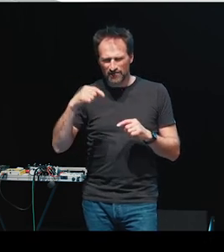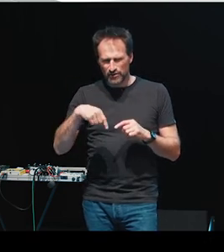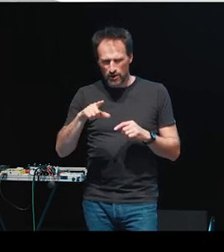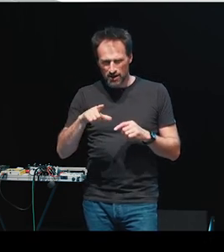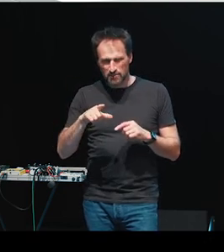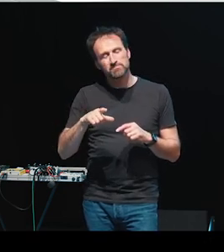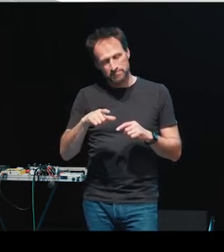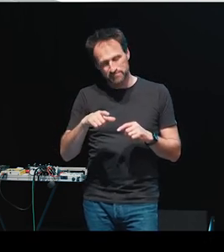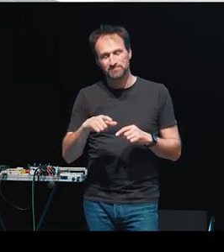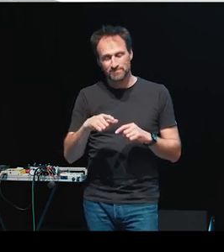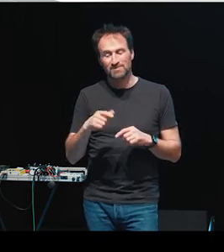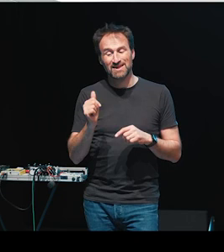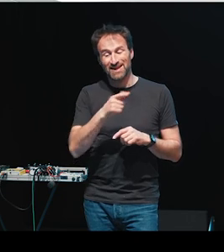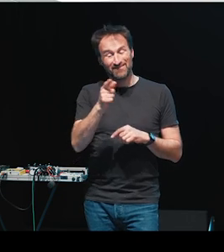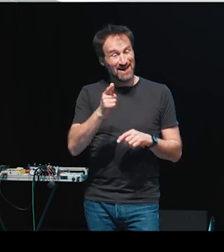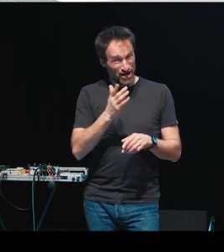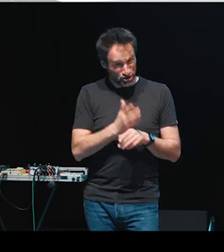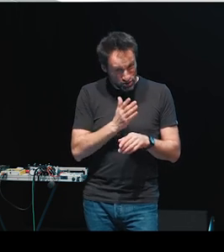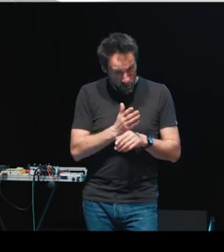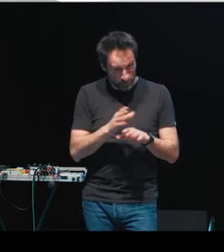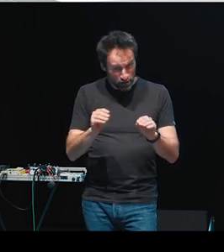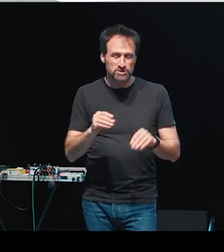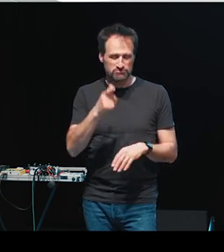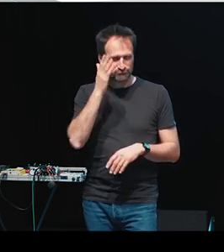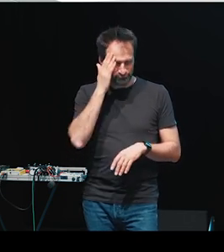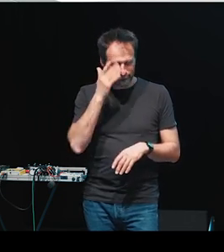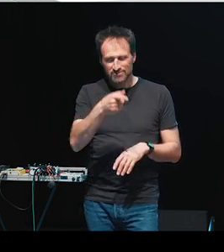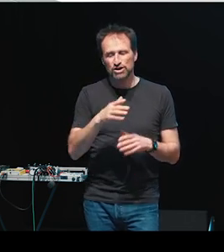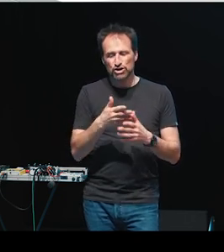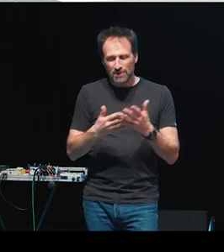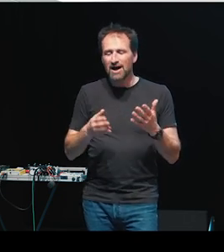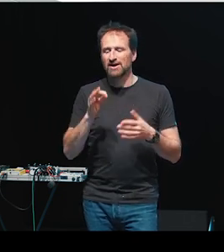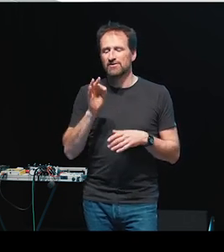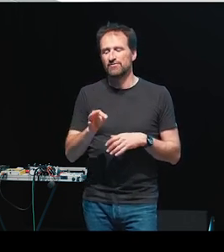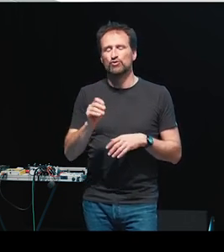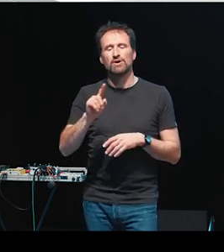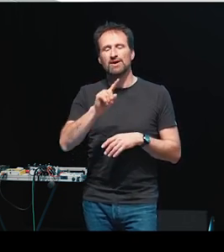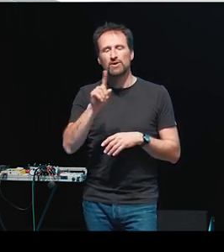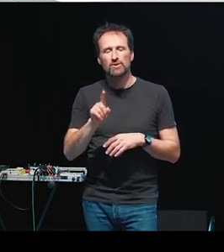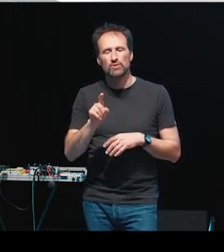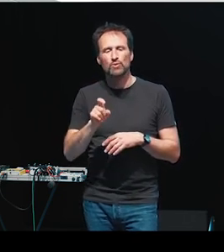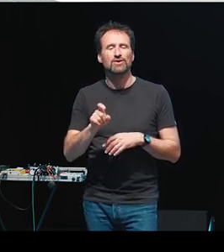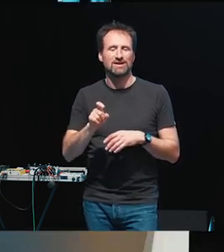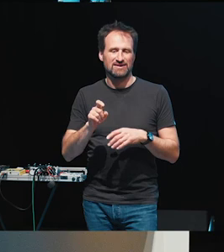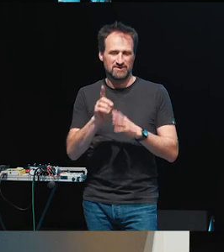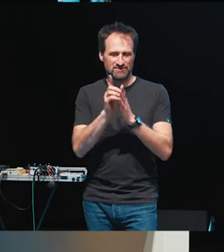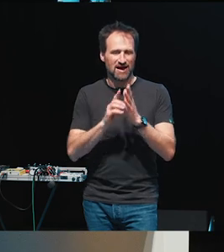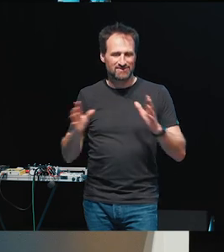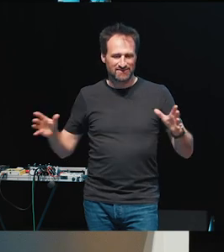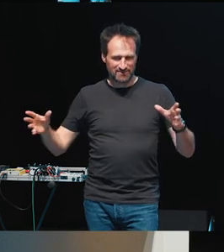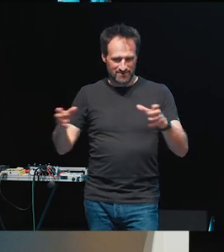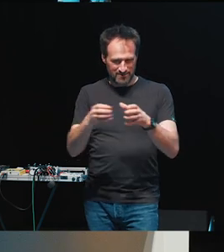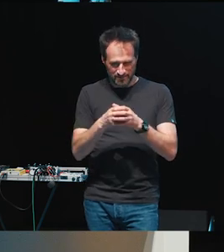But I'll give a brief overview in case you're not familiar. So it's a language for querying data, and it was developed by Facebook to build their mobile